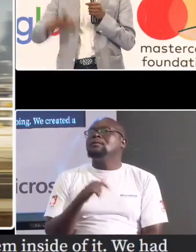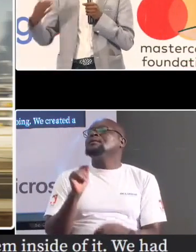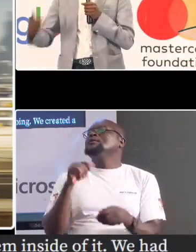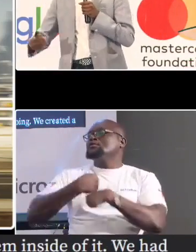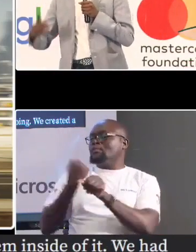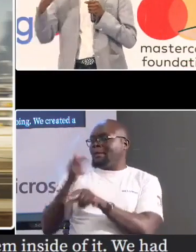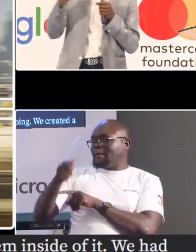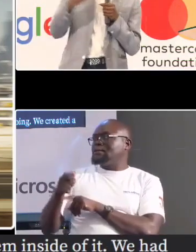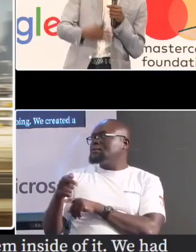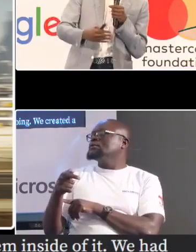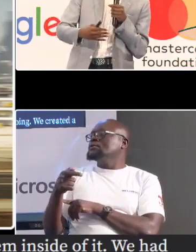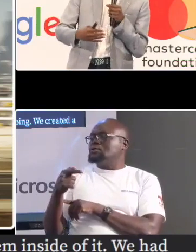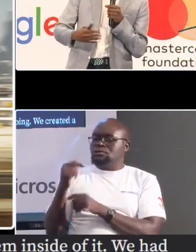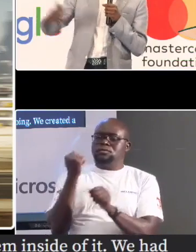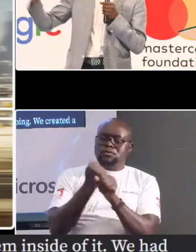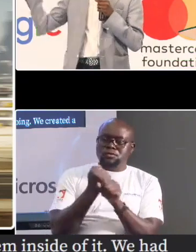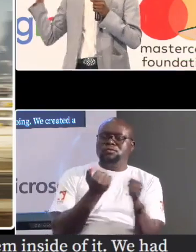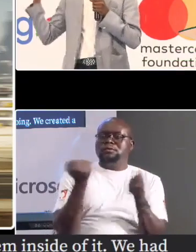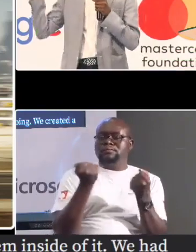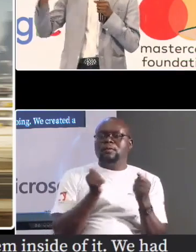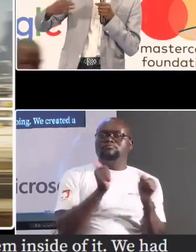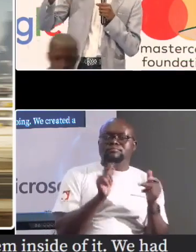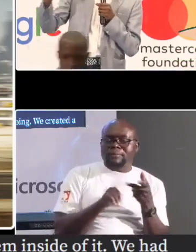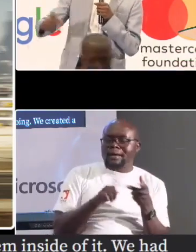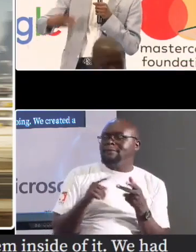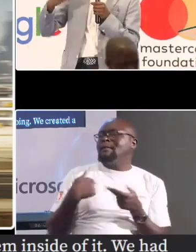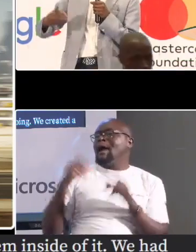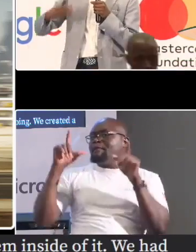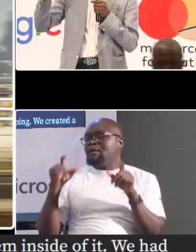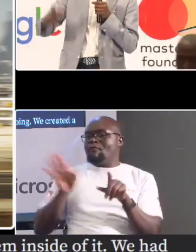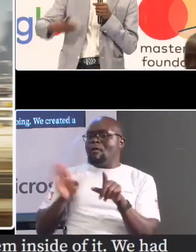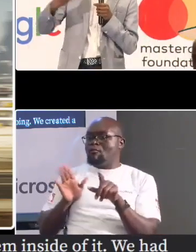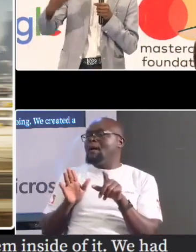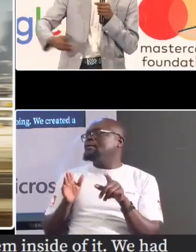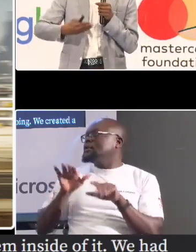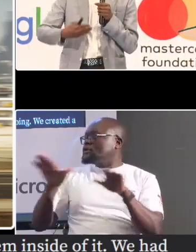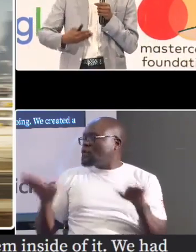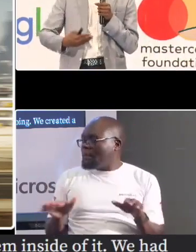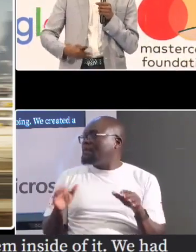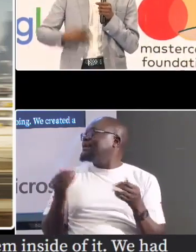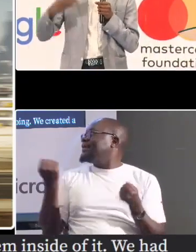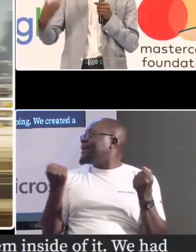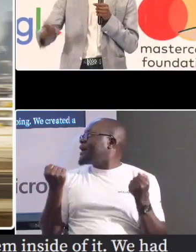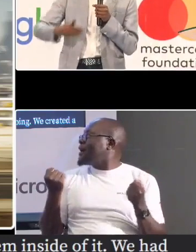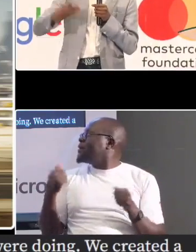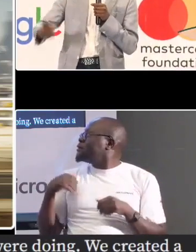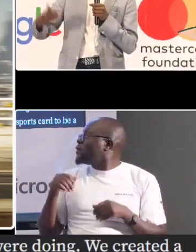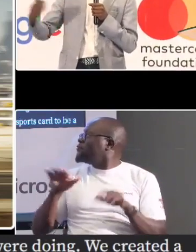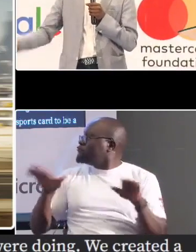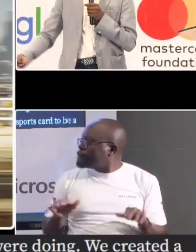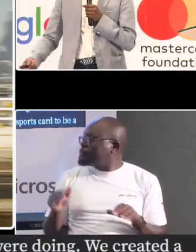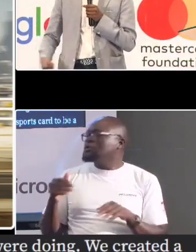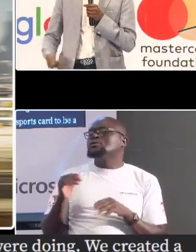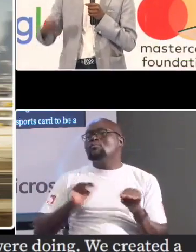car to be a car that you can do sports in. And on screen is an image of a woman swimming in the car. So she's swimming her way